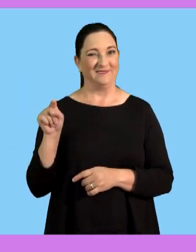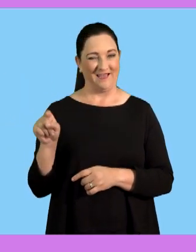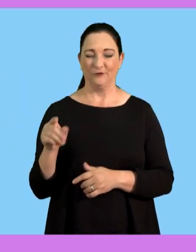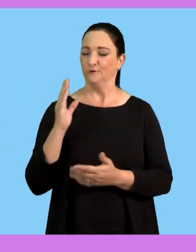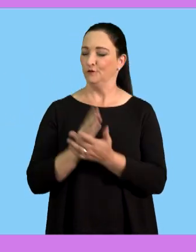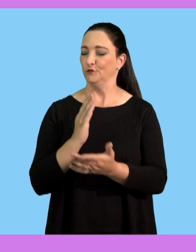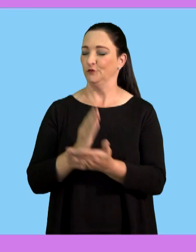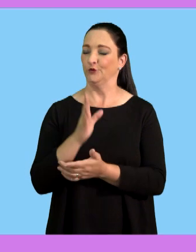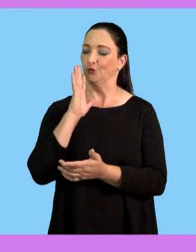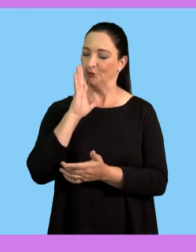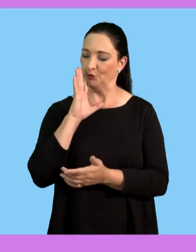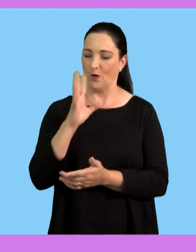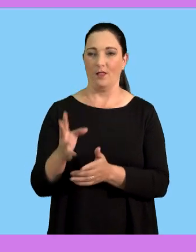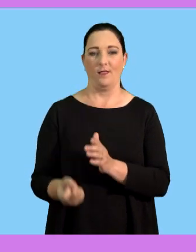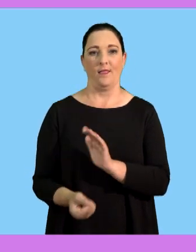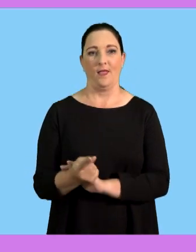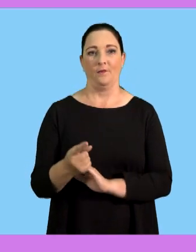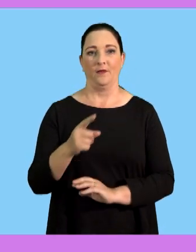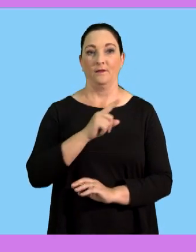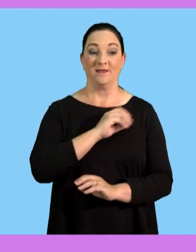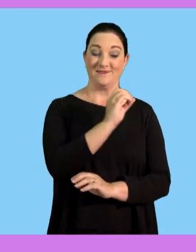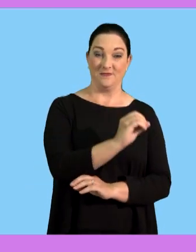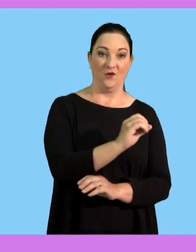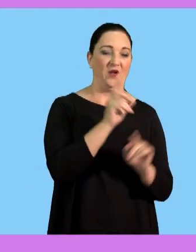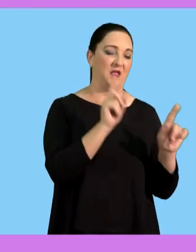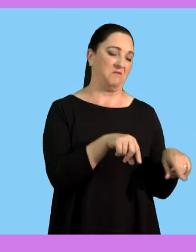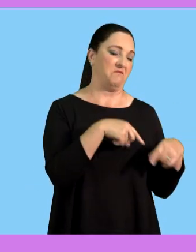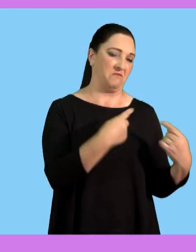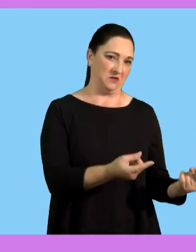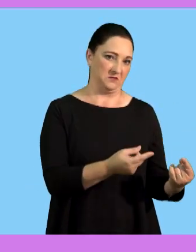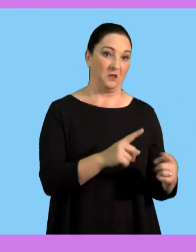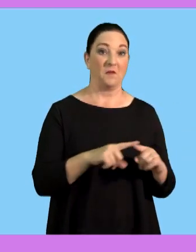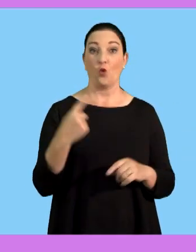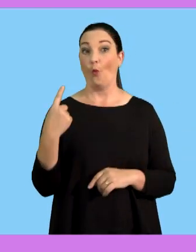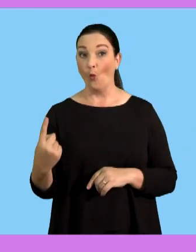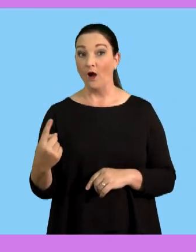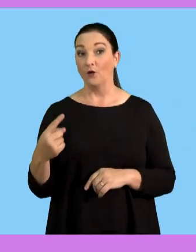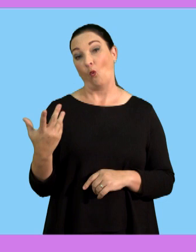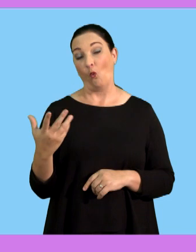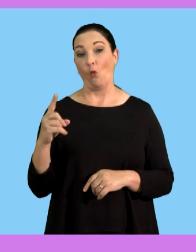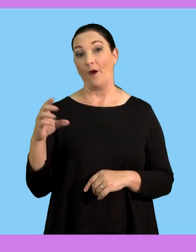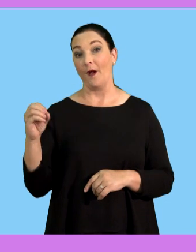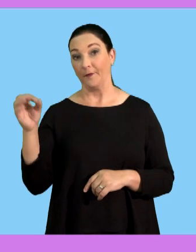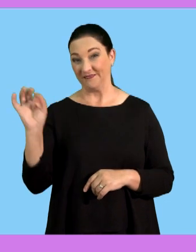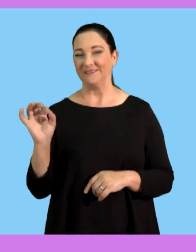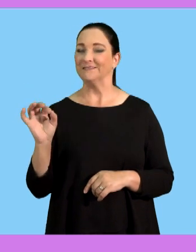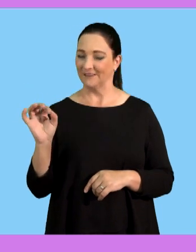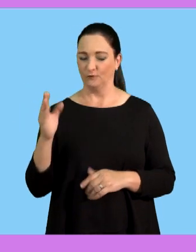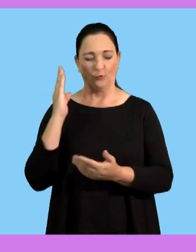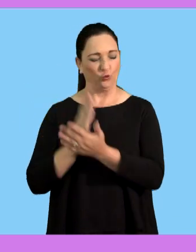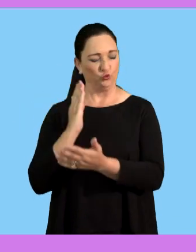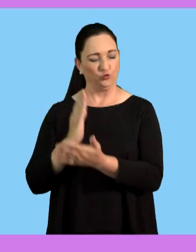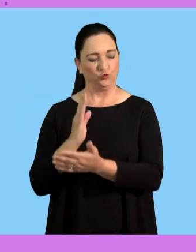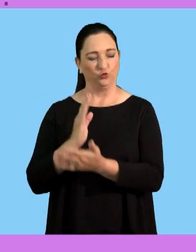certain that that event will happen. Right? 0 means impossible. 1 or 100% means it's definite,